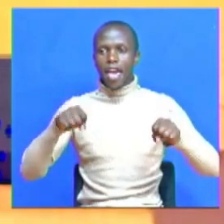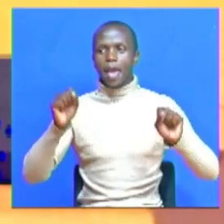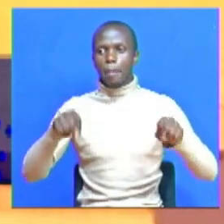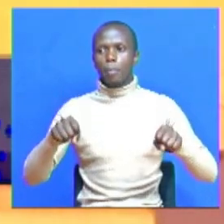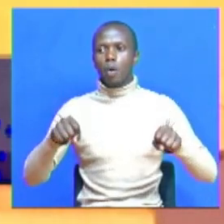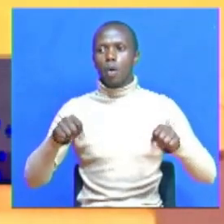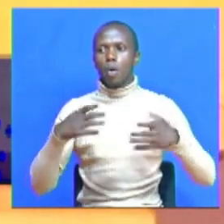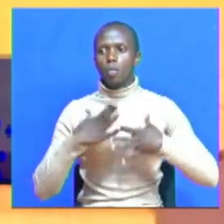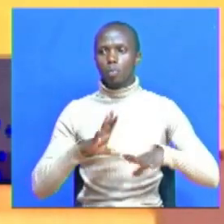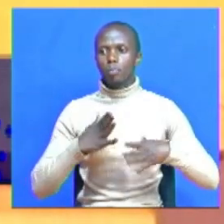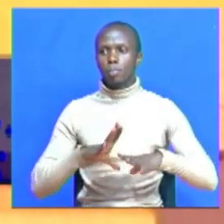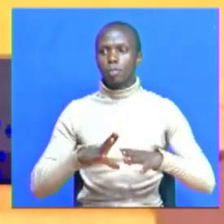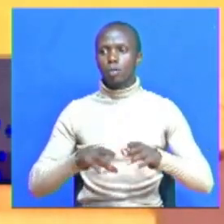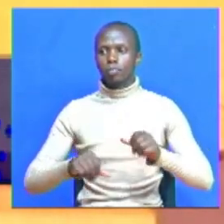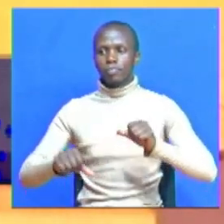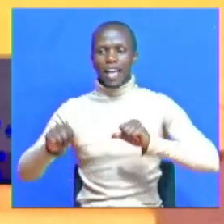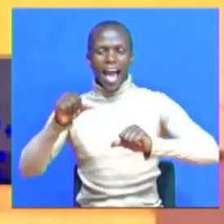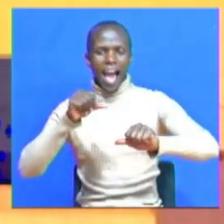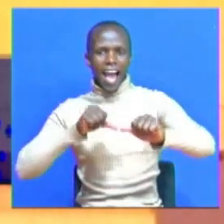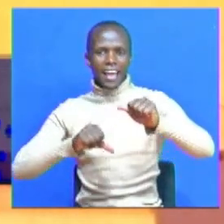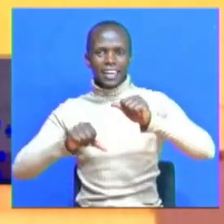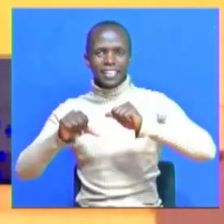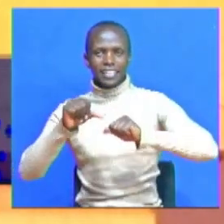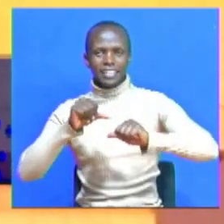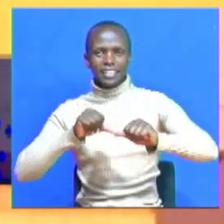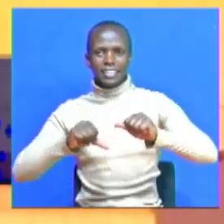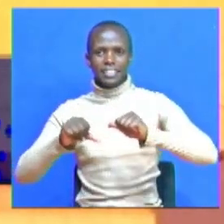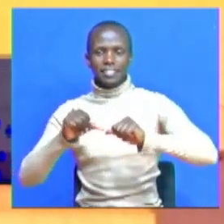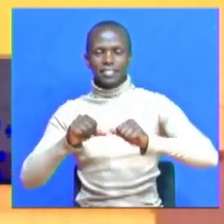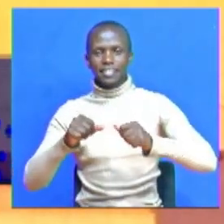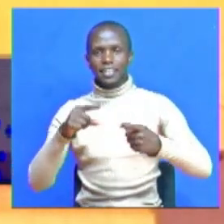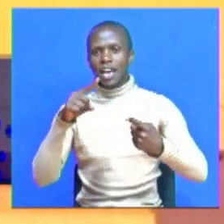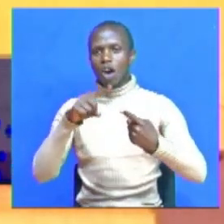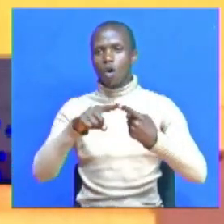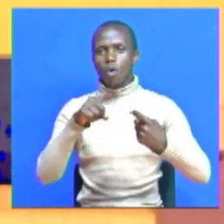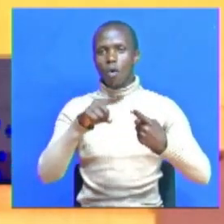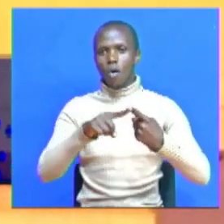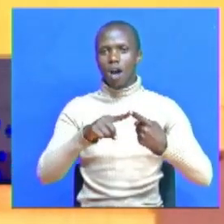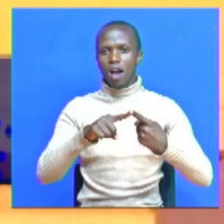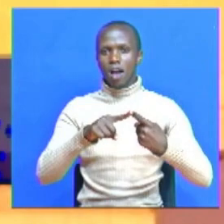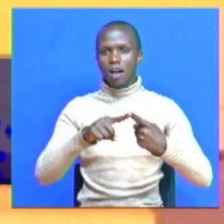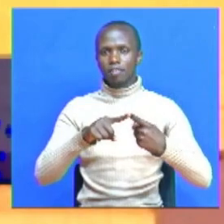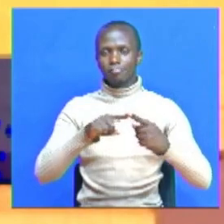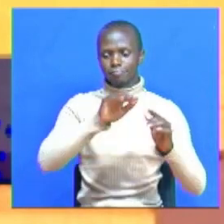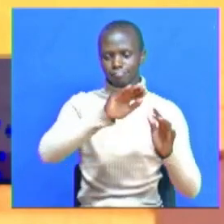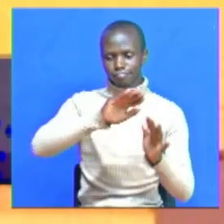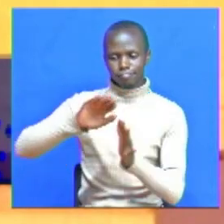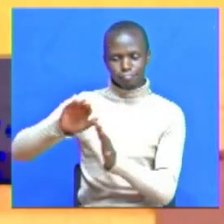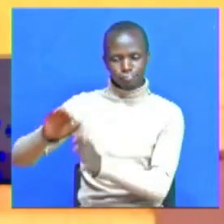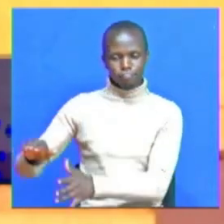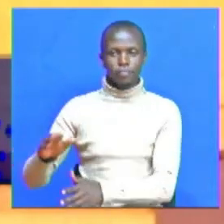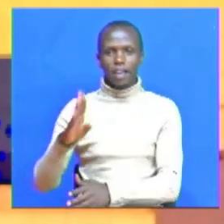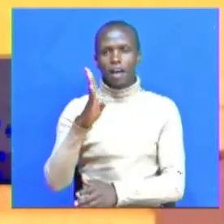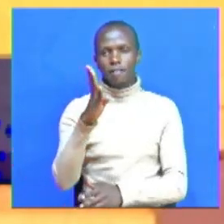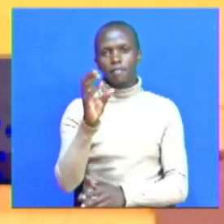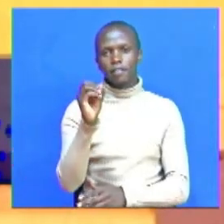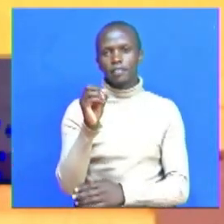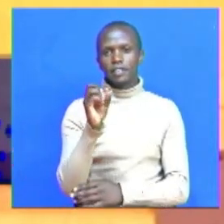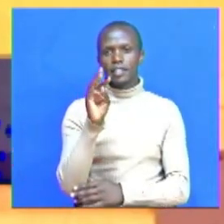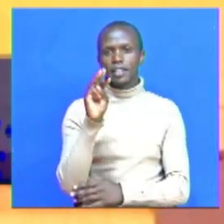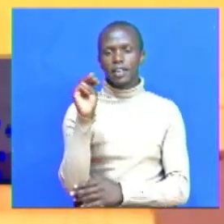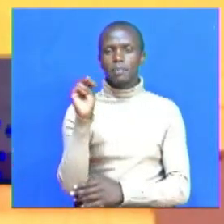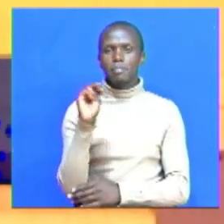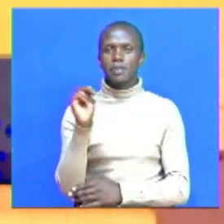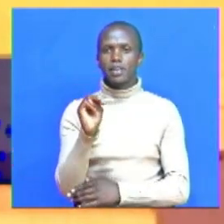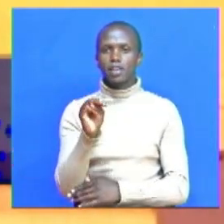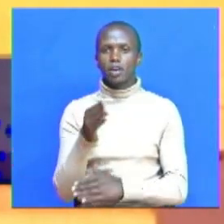up activities in the creatives by the county. Number one, as I said, we are going to put aside 50 million towards the creative